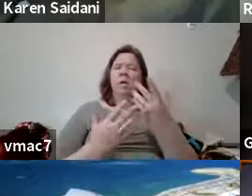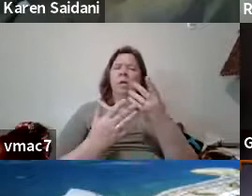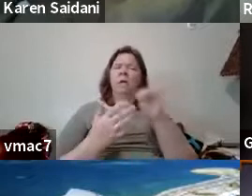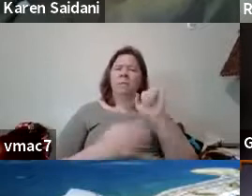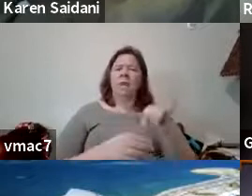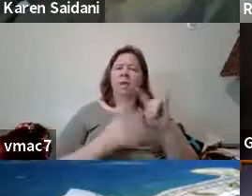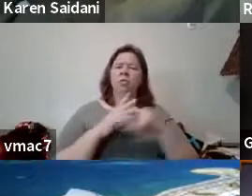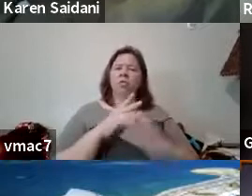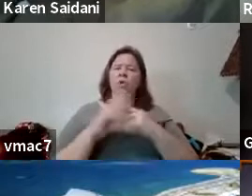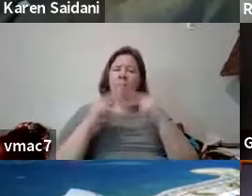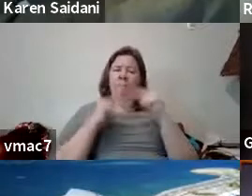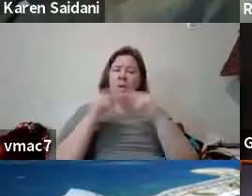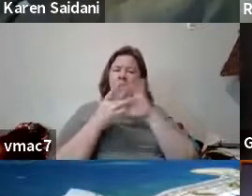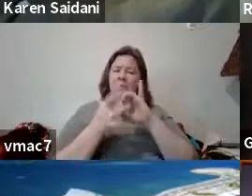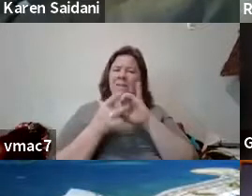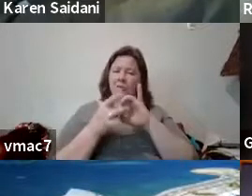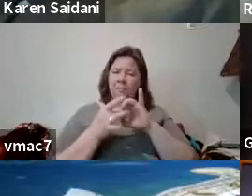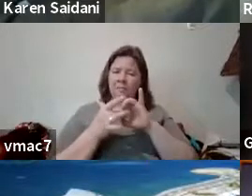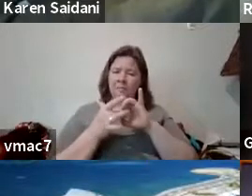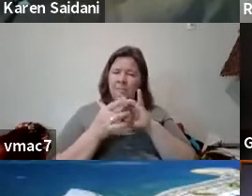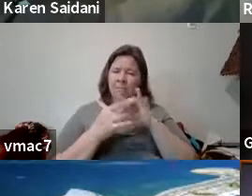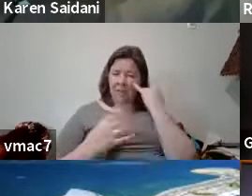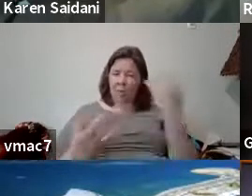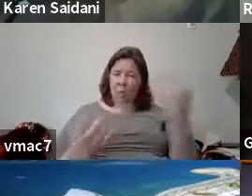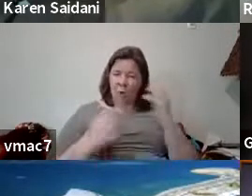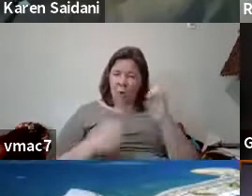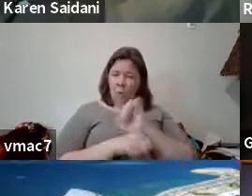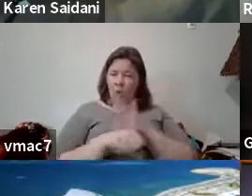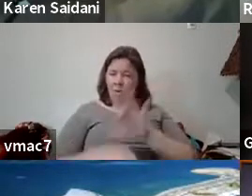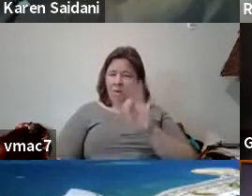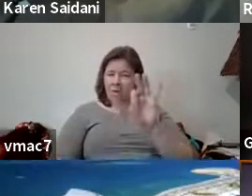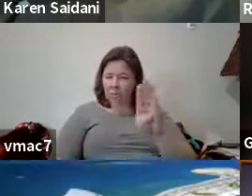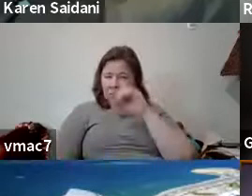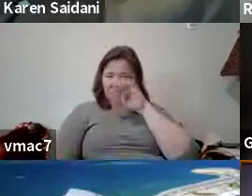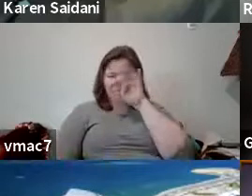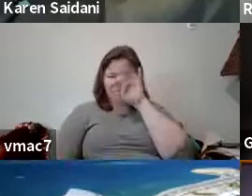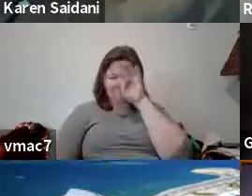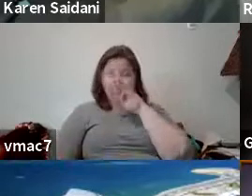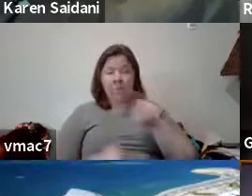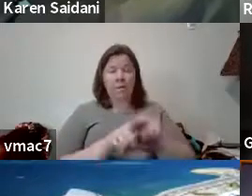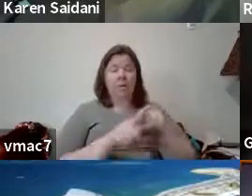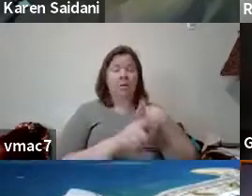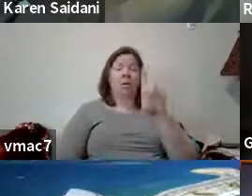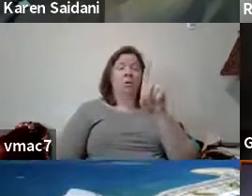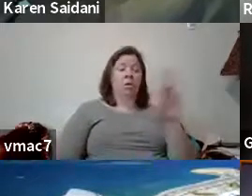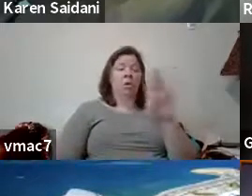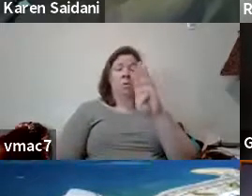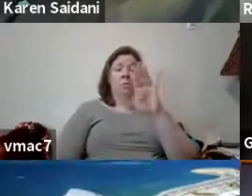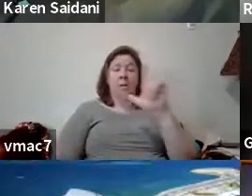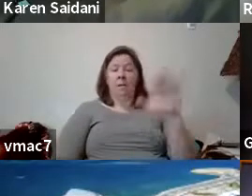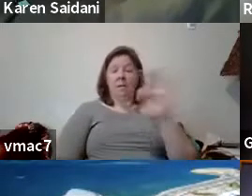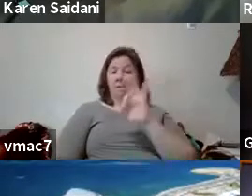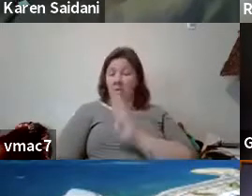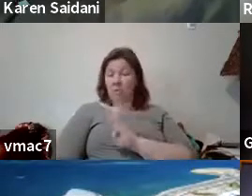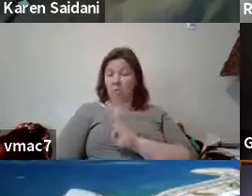start building a relationship like that. But that's only if you're wanting to work on Facebook. And like Dr. Bill Williams said, I think Facebook,